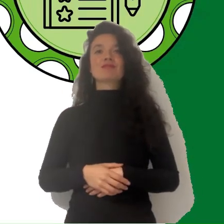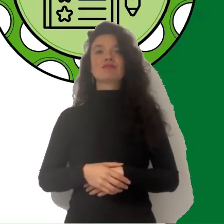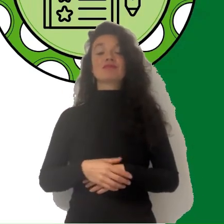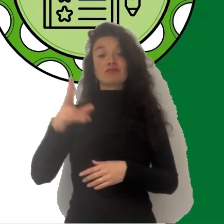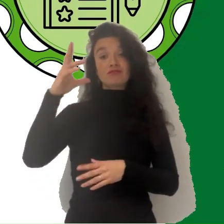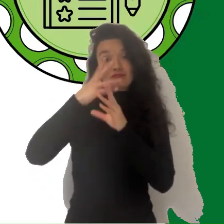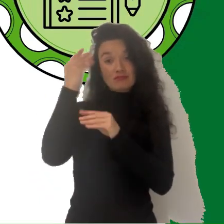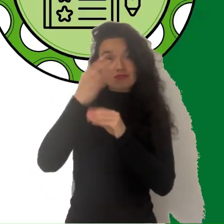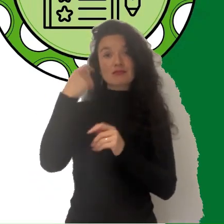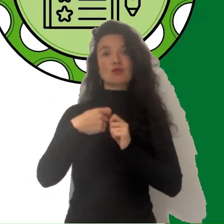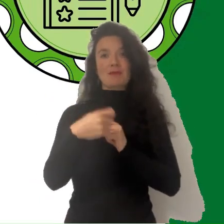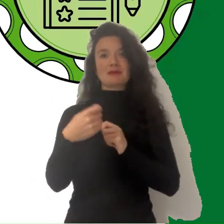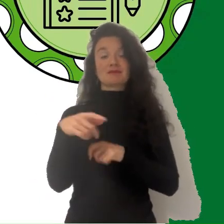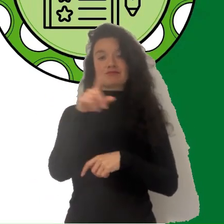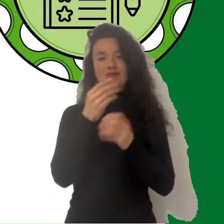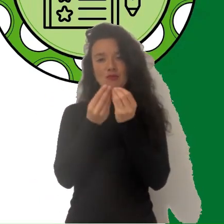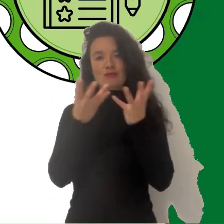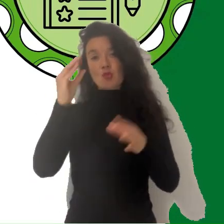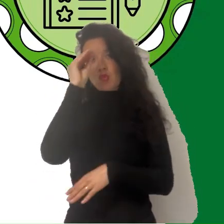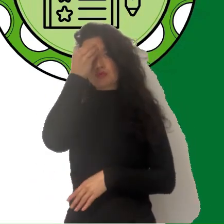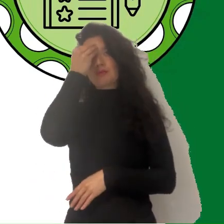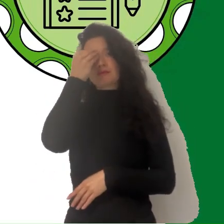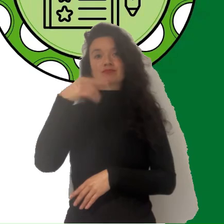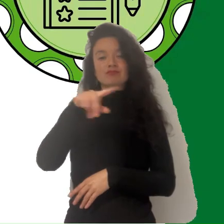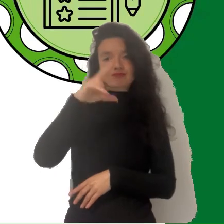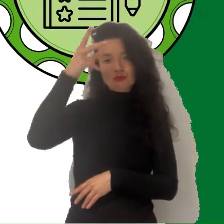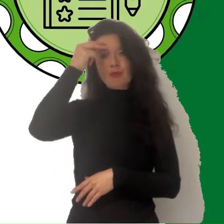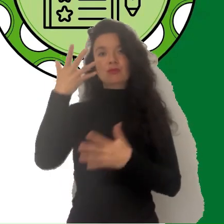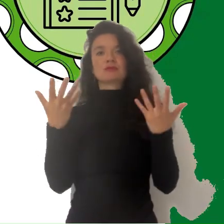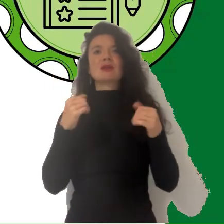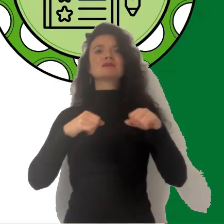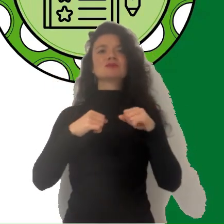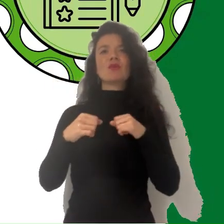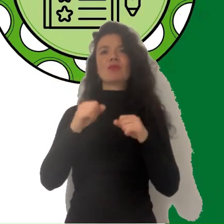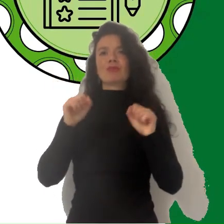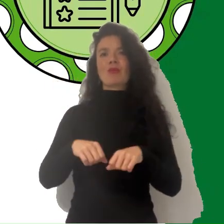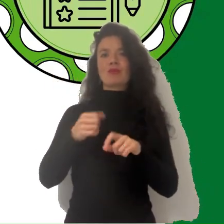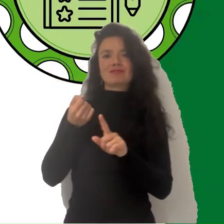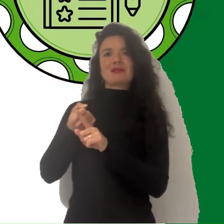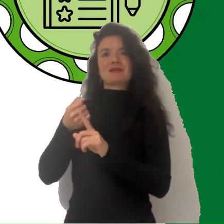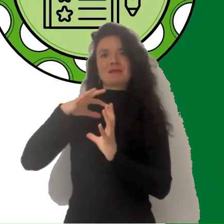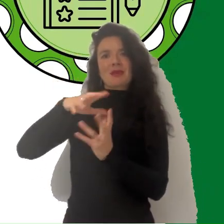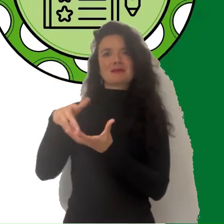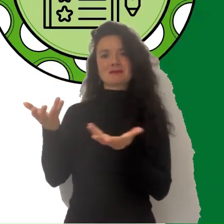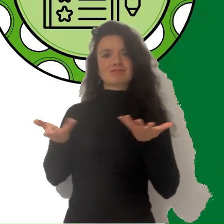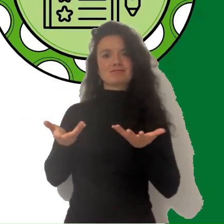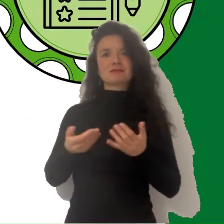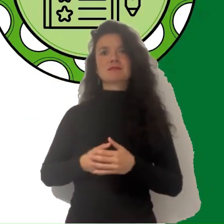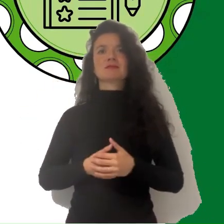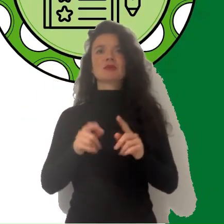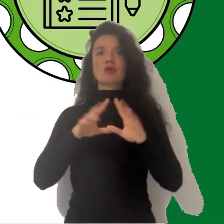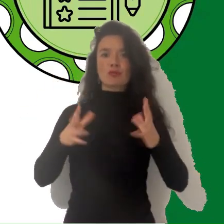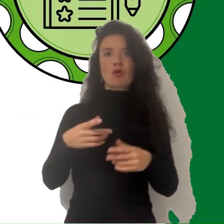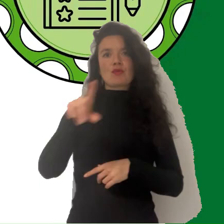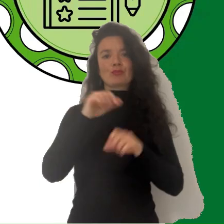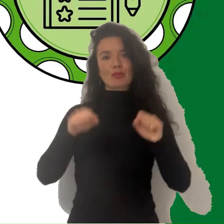about sustainability, you gain awareness and you are understanding what actions can impact the planet